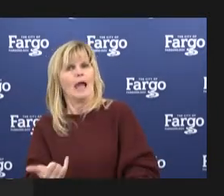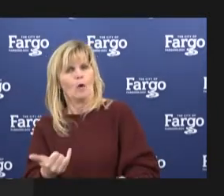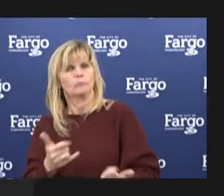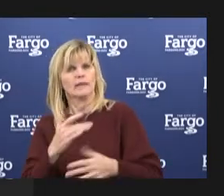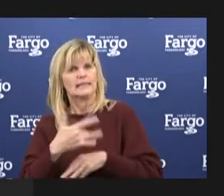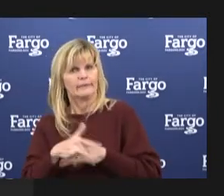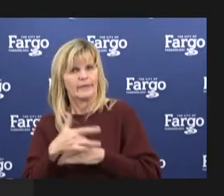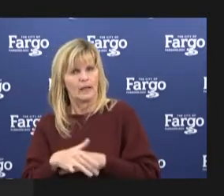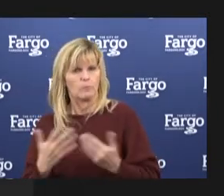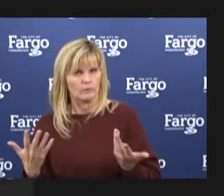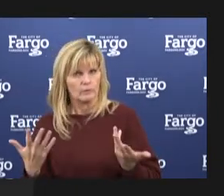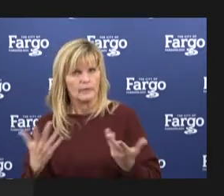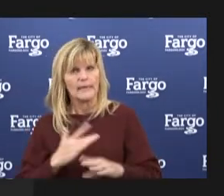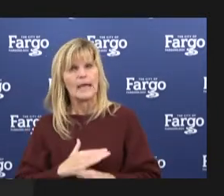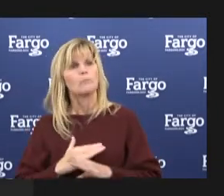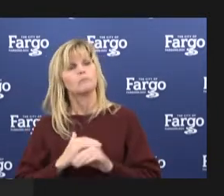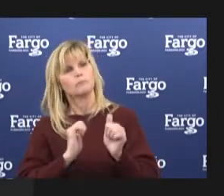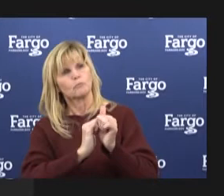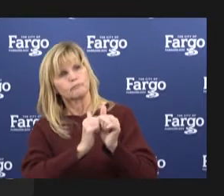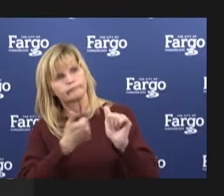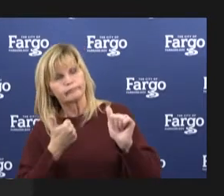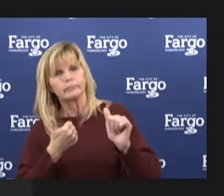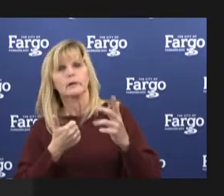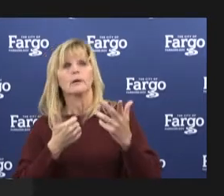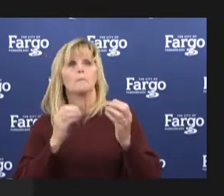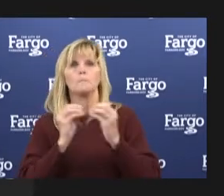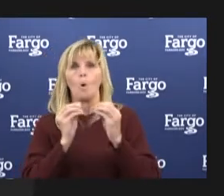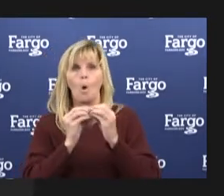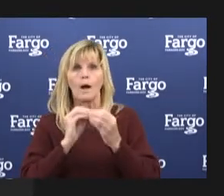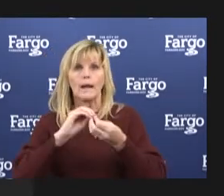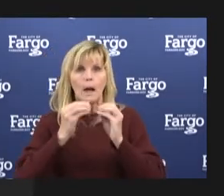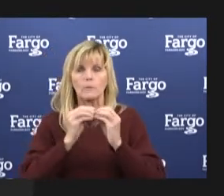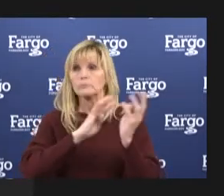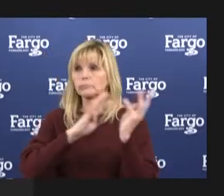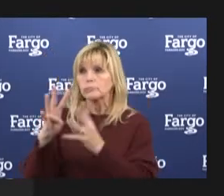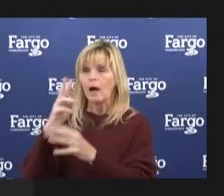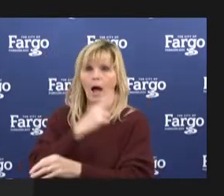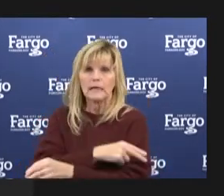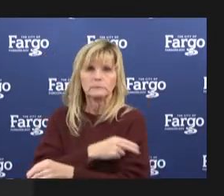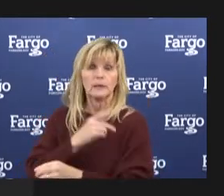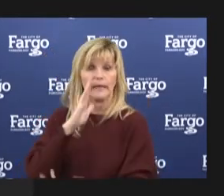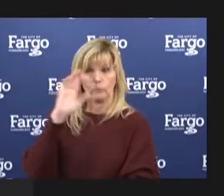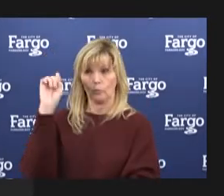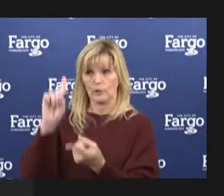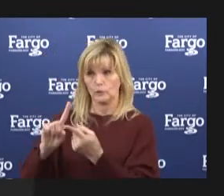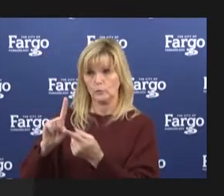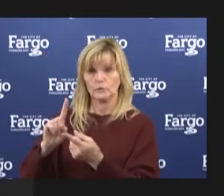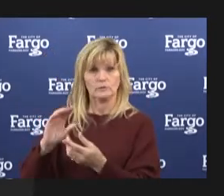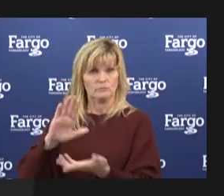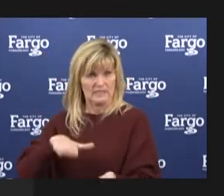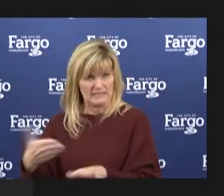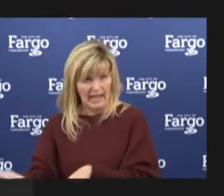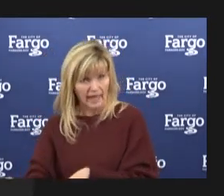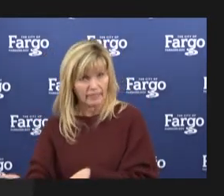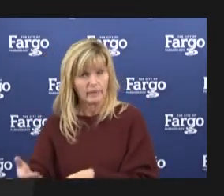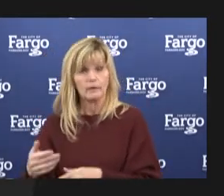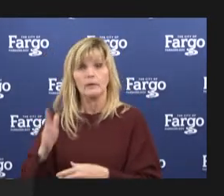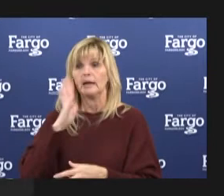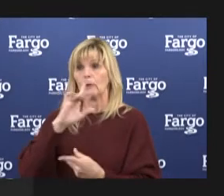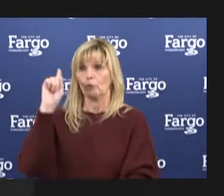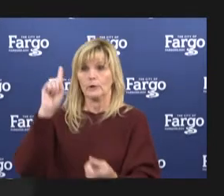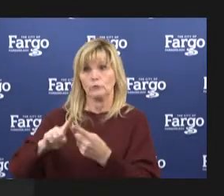It prevents tens of thousands of hospitalizations each year. It will reduce the number of deaths and